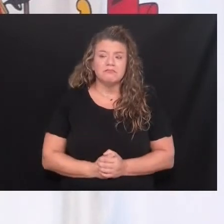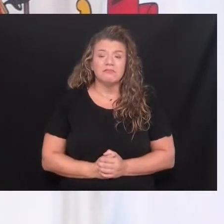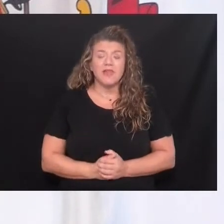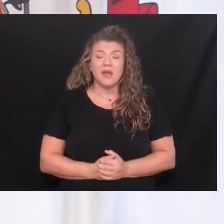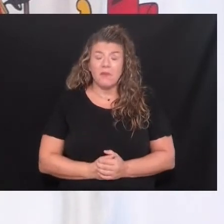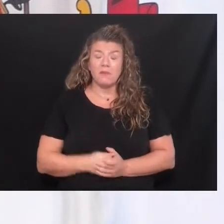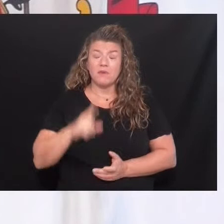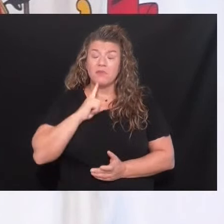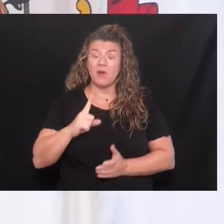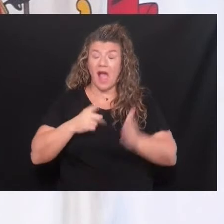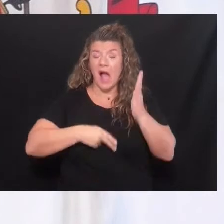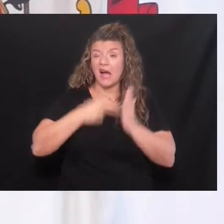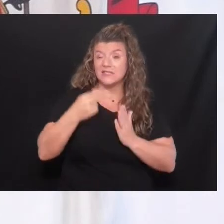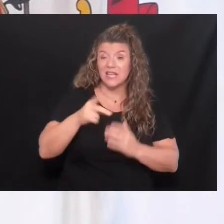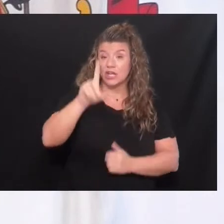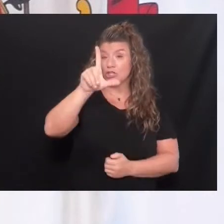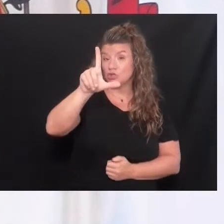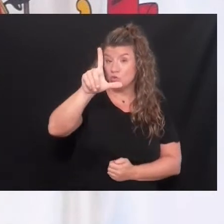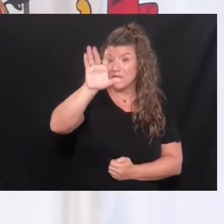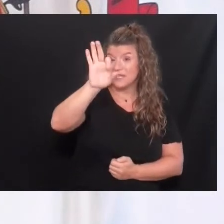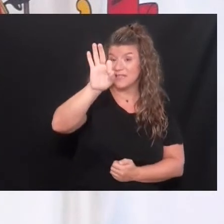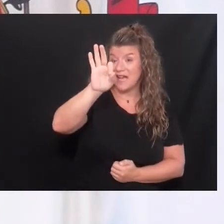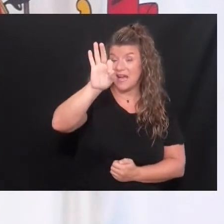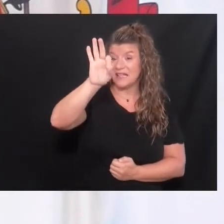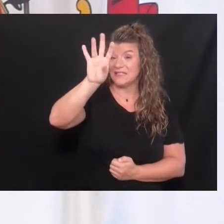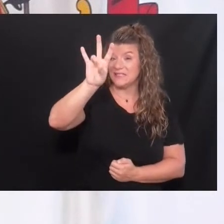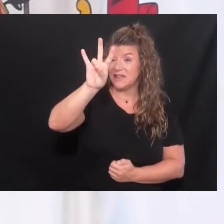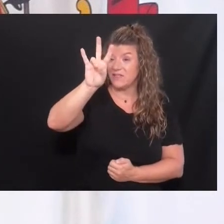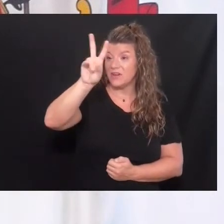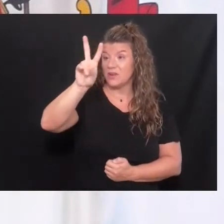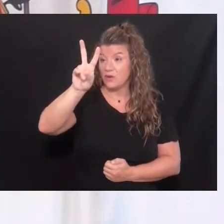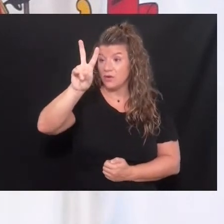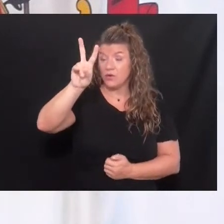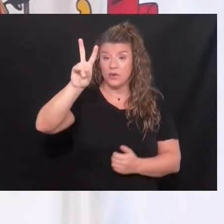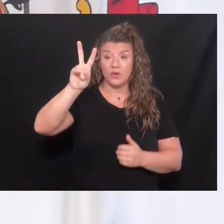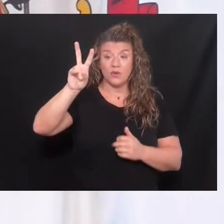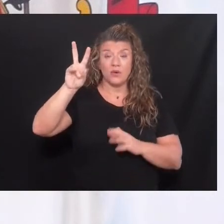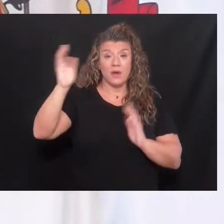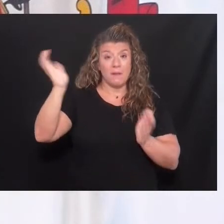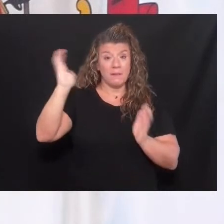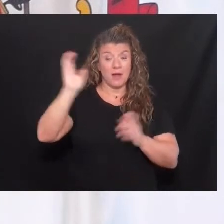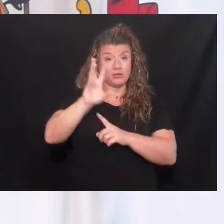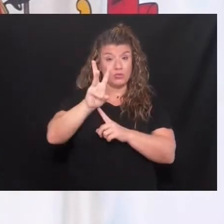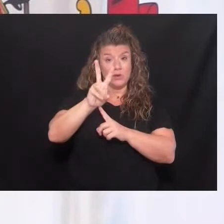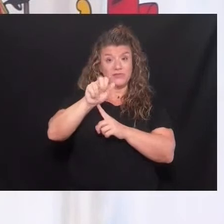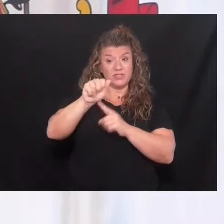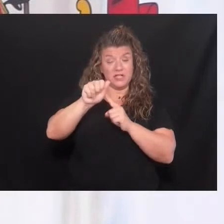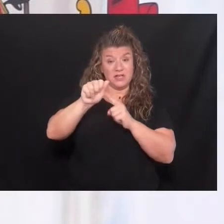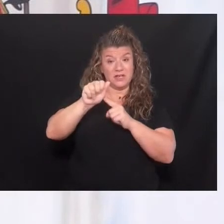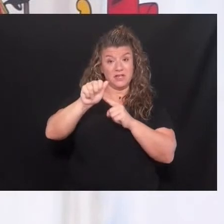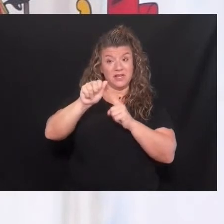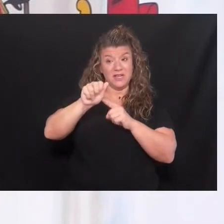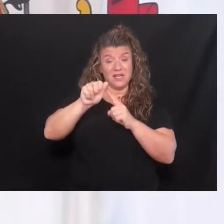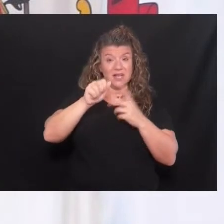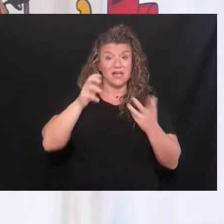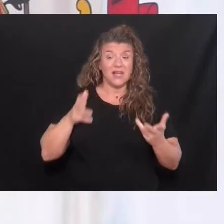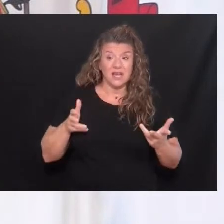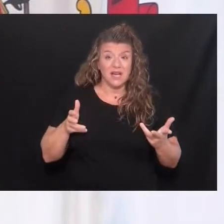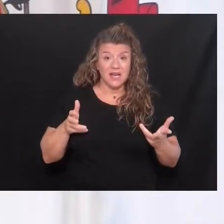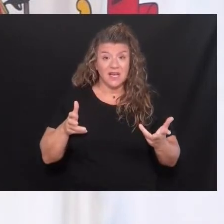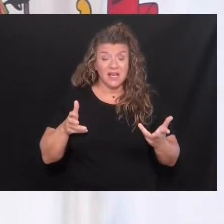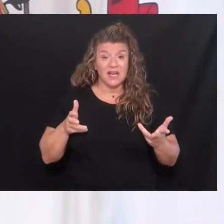you think 2,972 people have perished in West Virginia, and